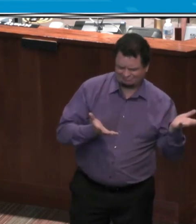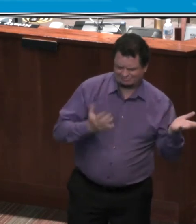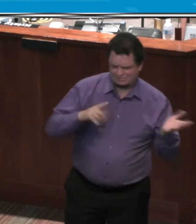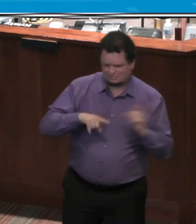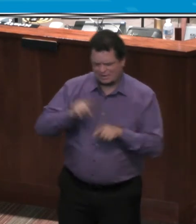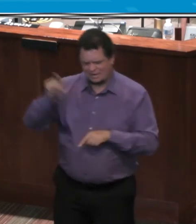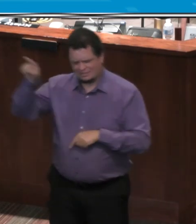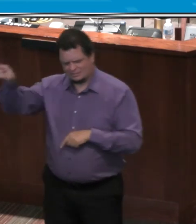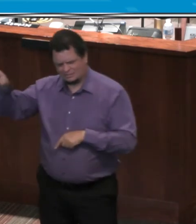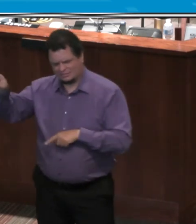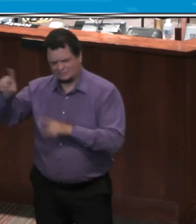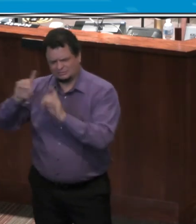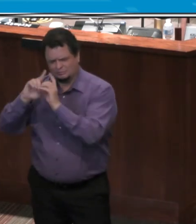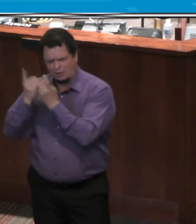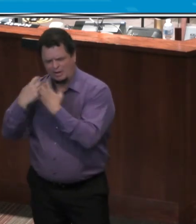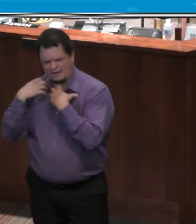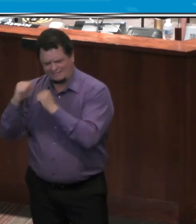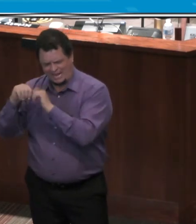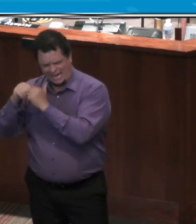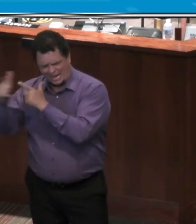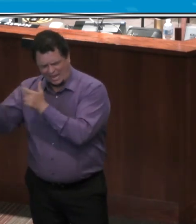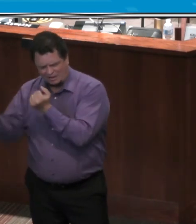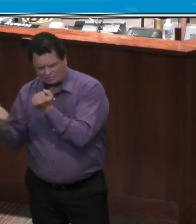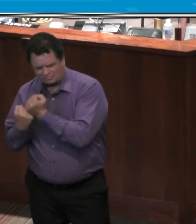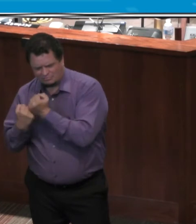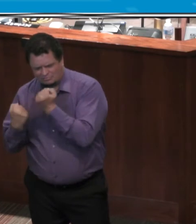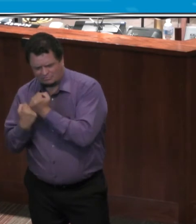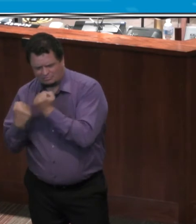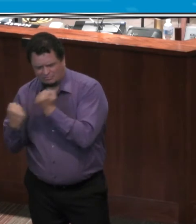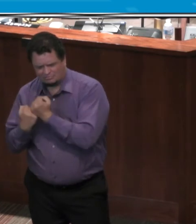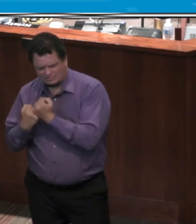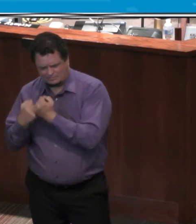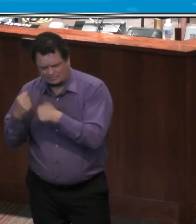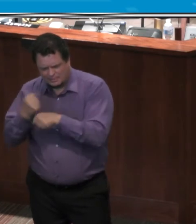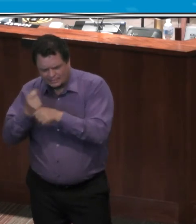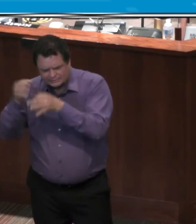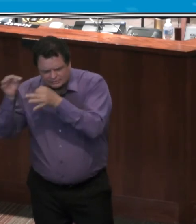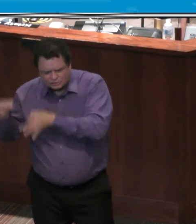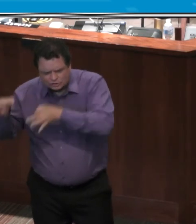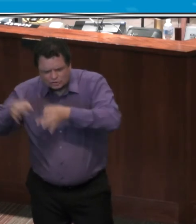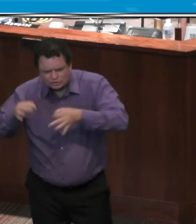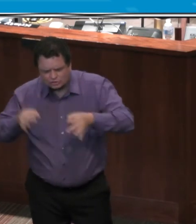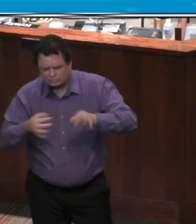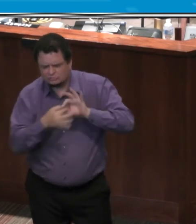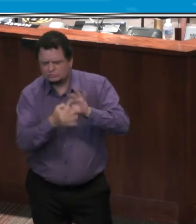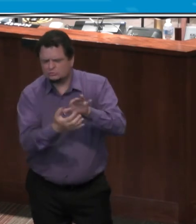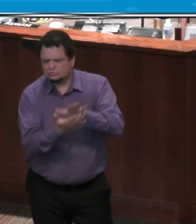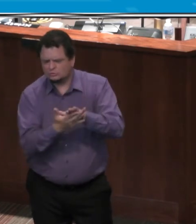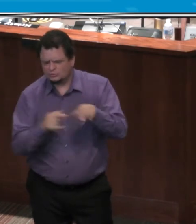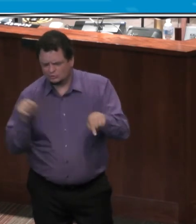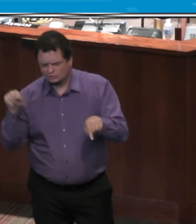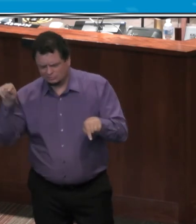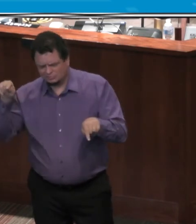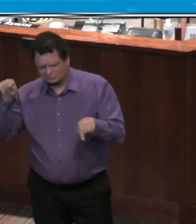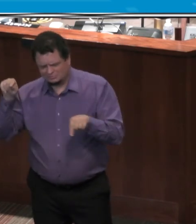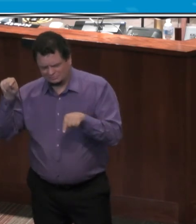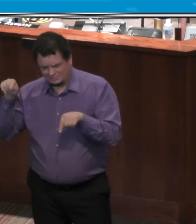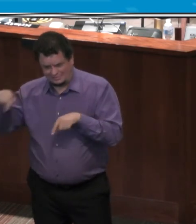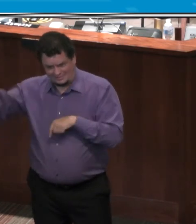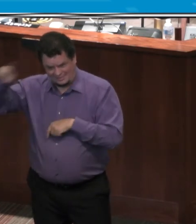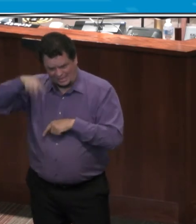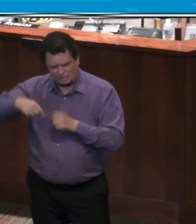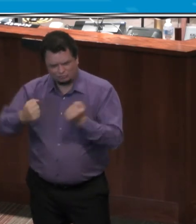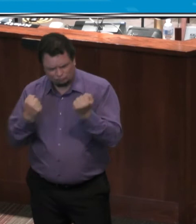needed. But very specifically, they were willing to step forward and do something that had not come from the state or any